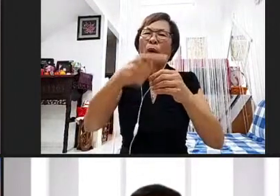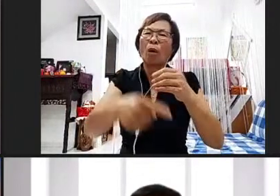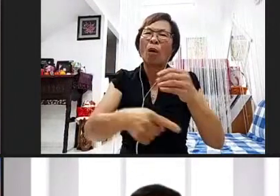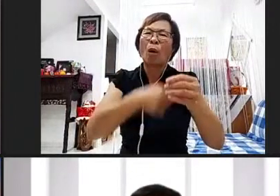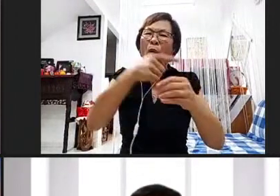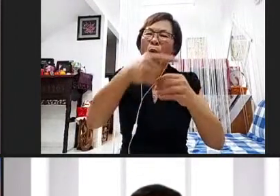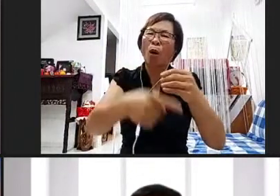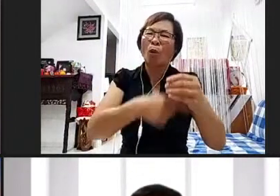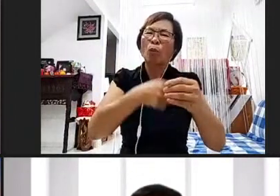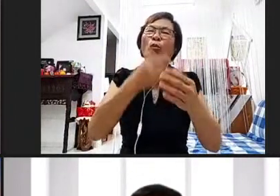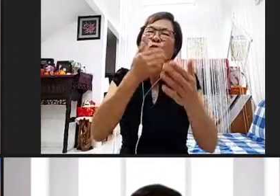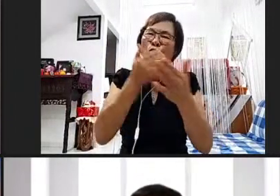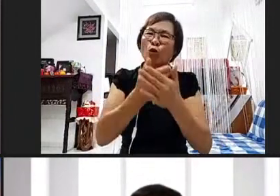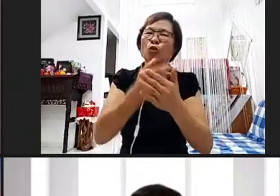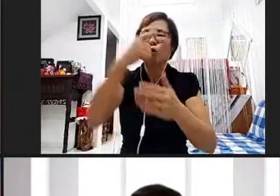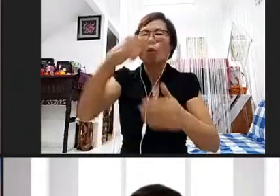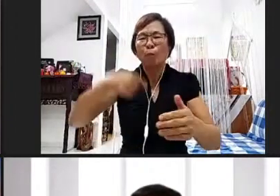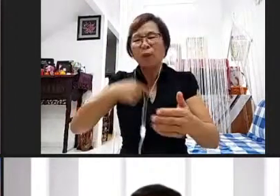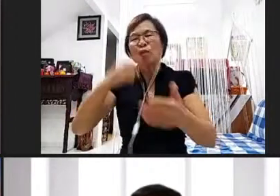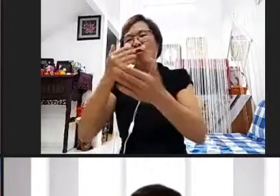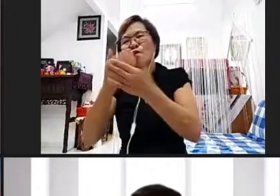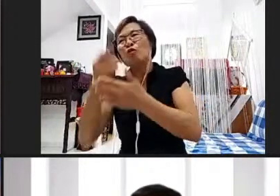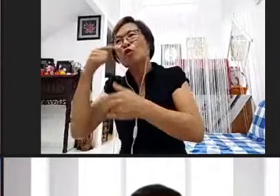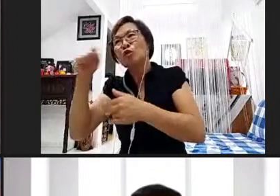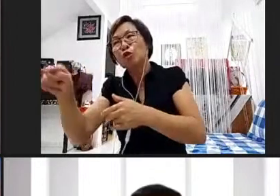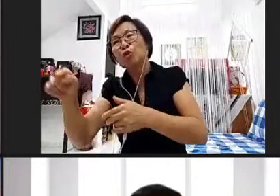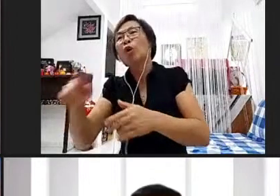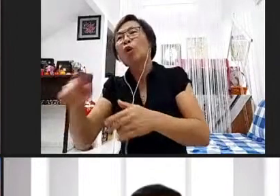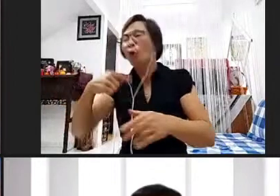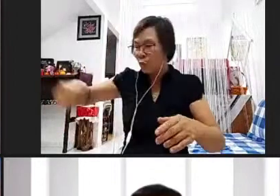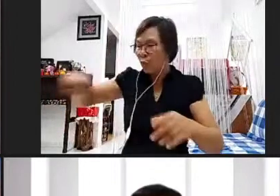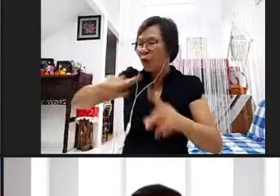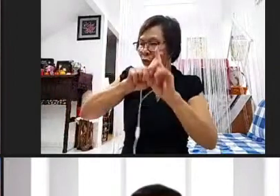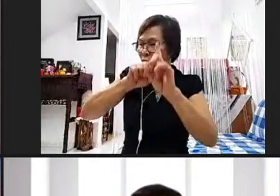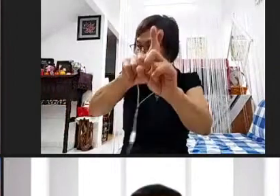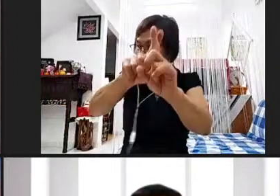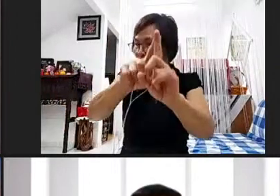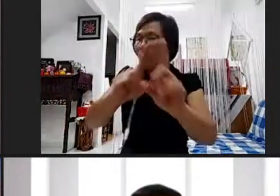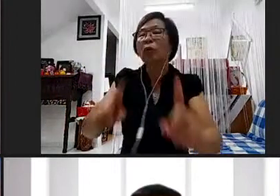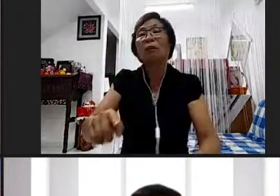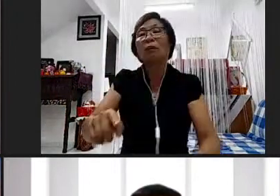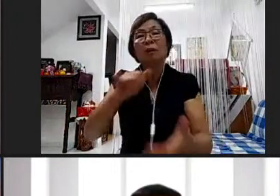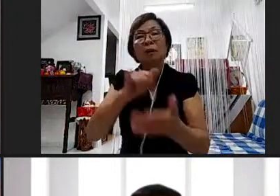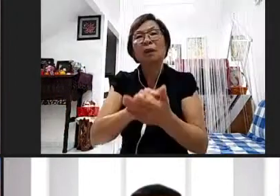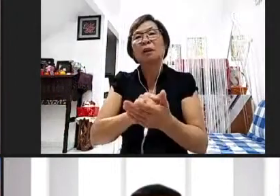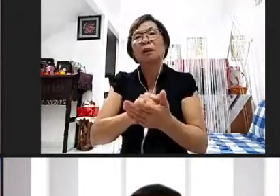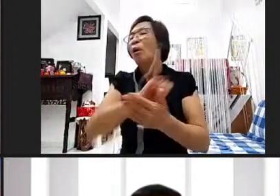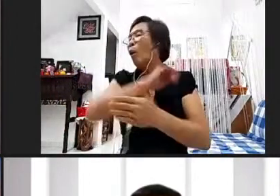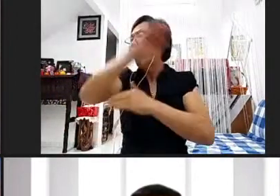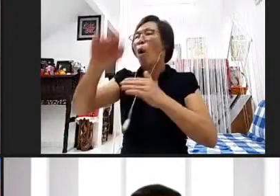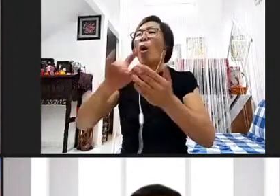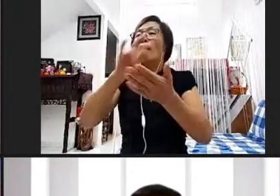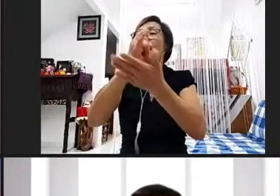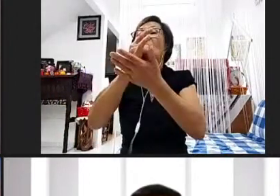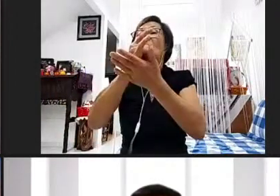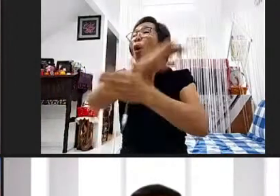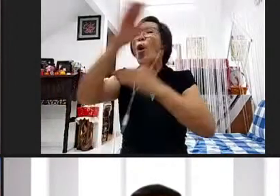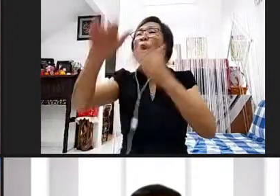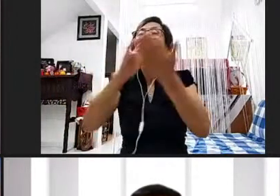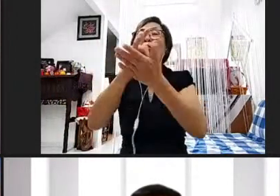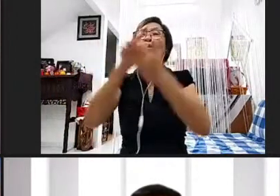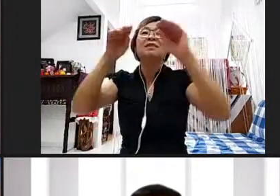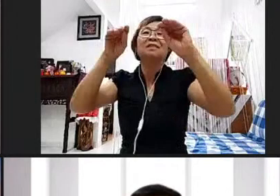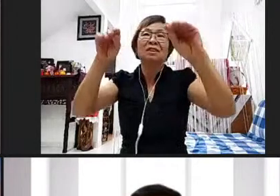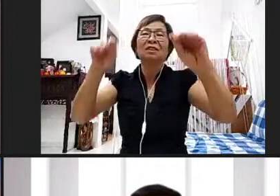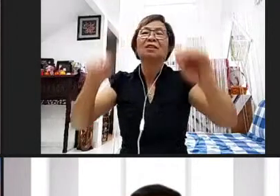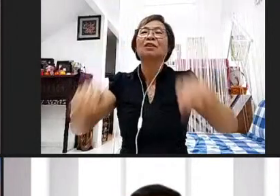what is good for me and what is good for you, we follow. And that is the basis of the Buddha's teaching. Do what